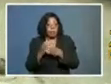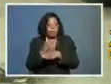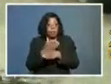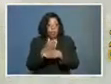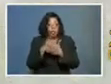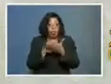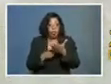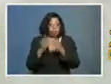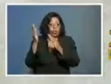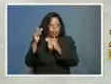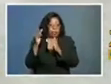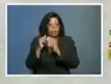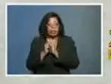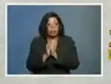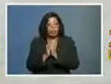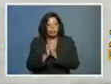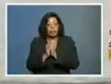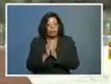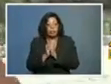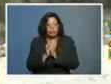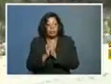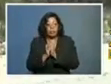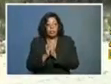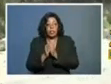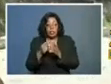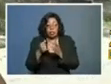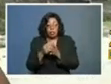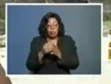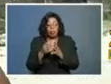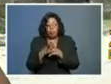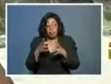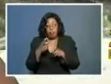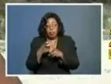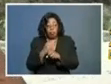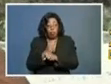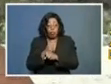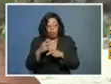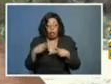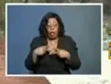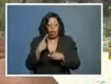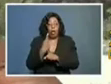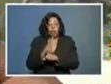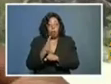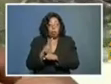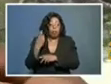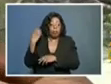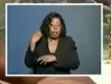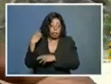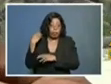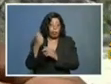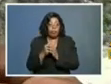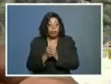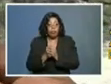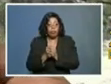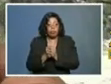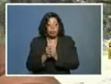on what's to be expected. It's very tedious, but we have proper management, traffic management in place